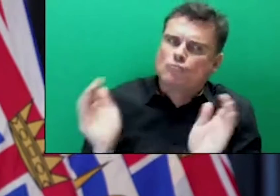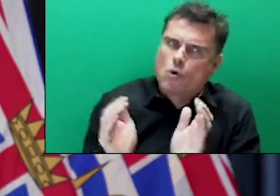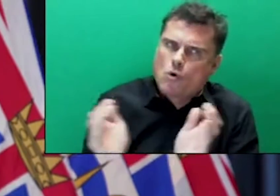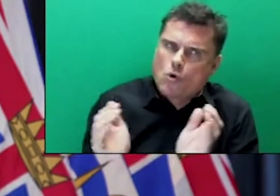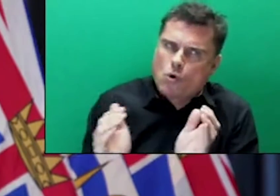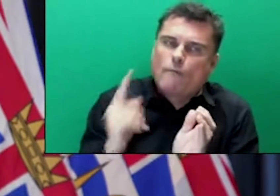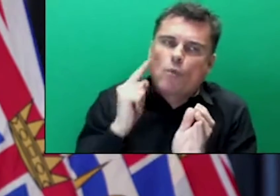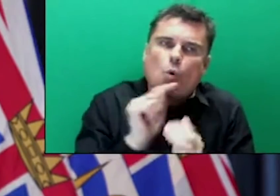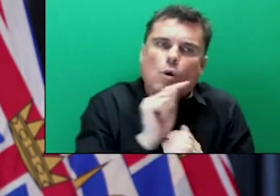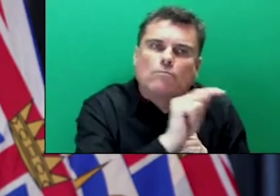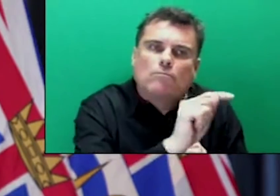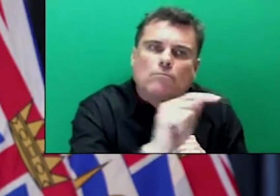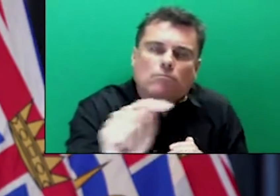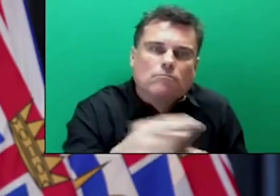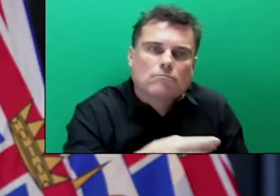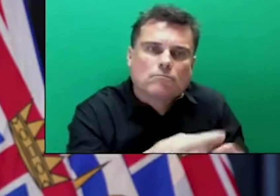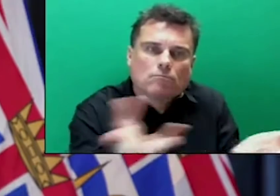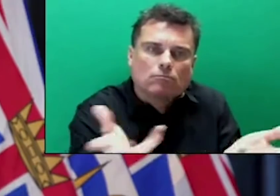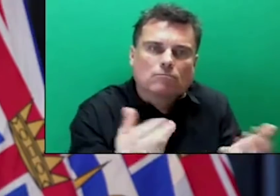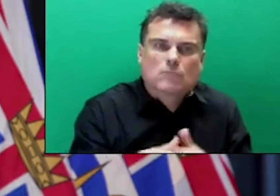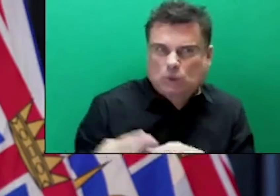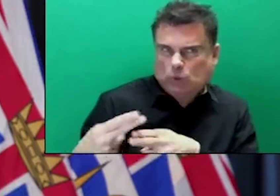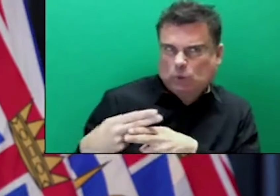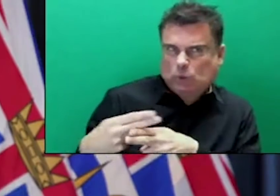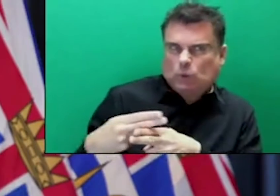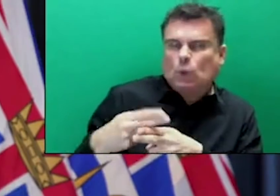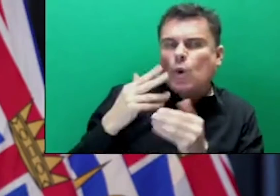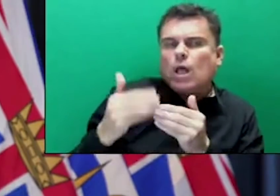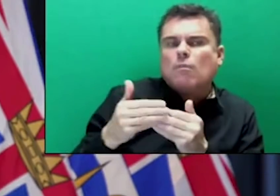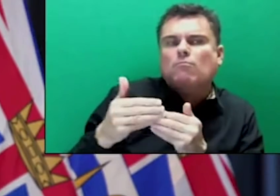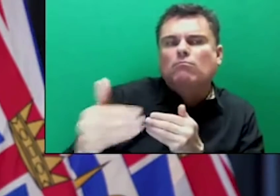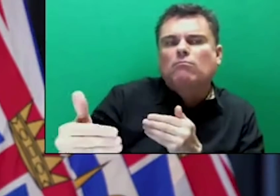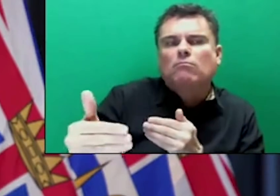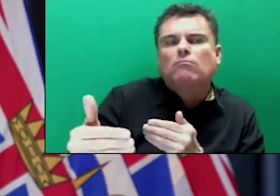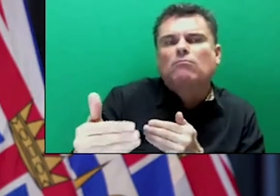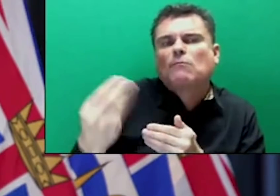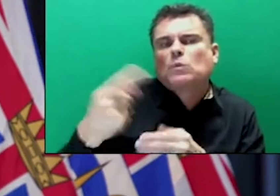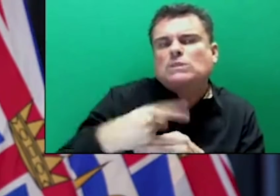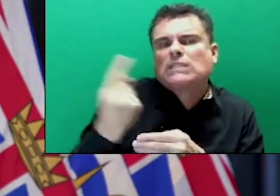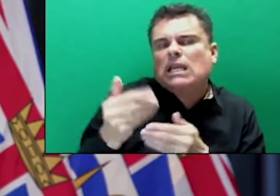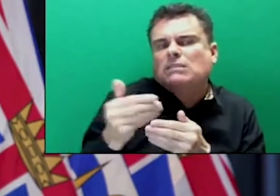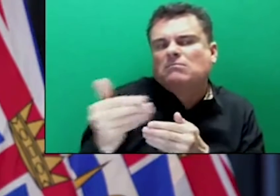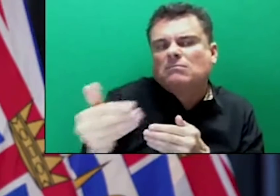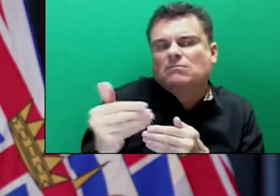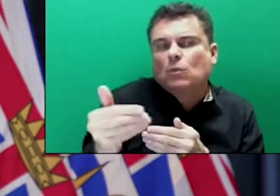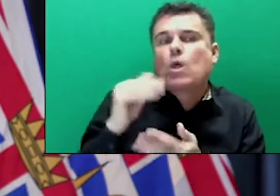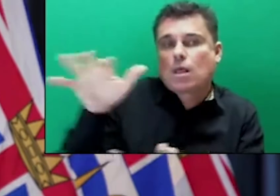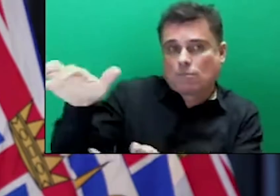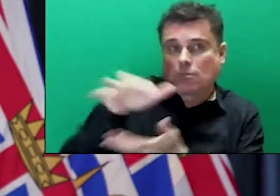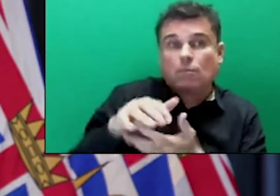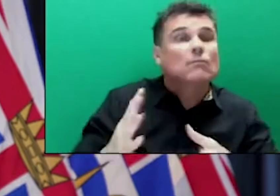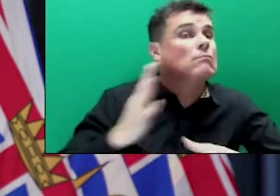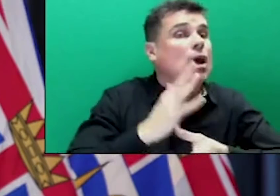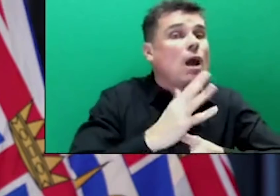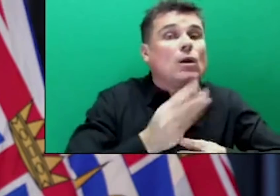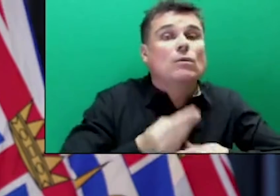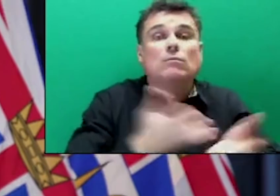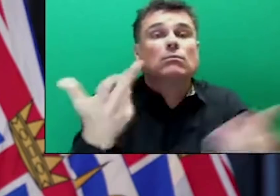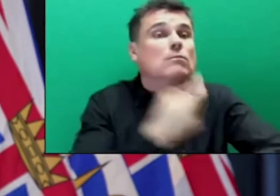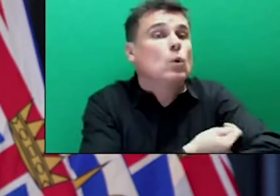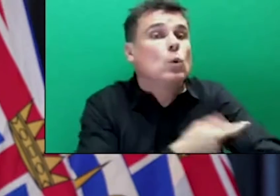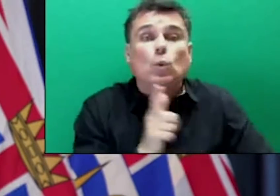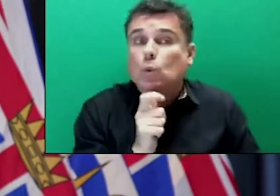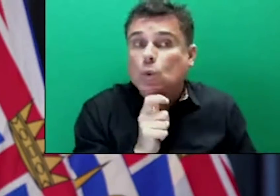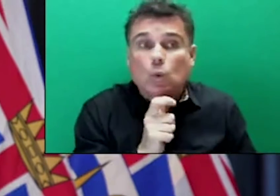ensure that we get our logistics going, but our ability to start protecting elders and seniors, particularly in our care homes,